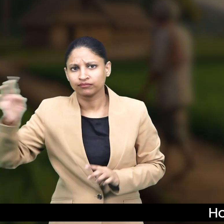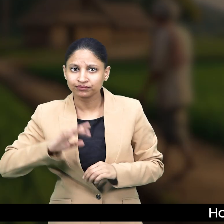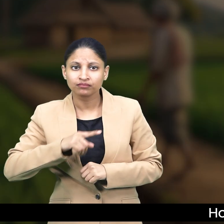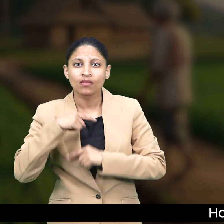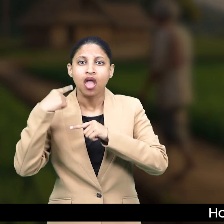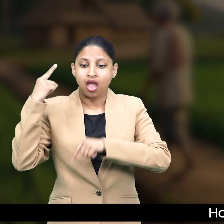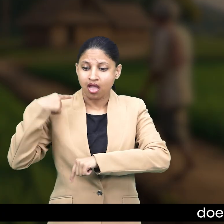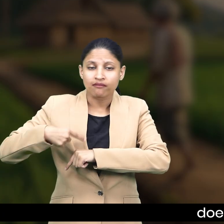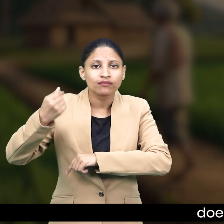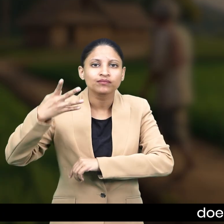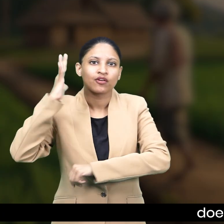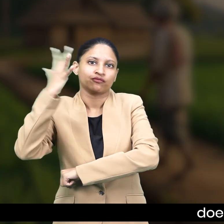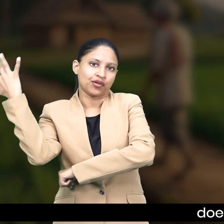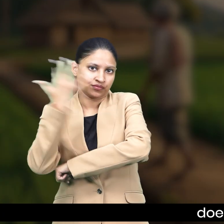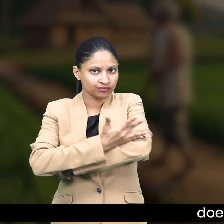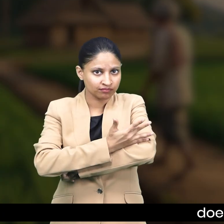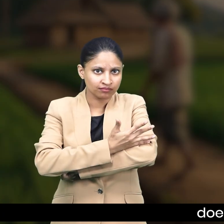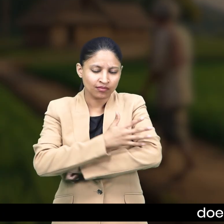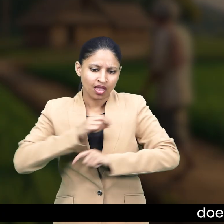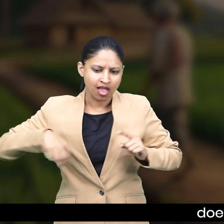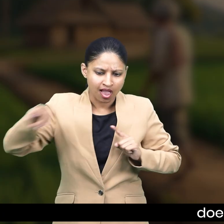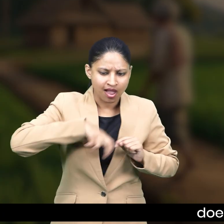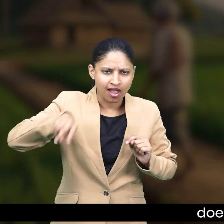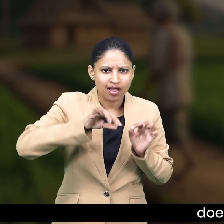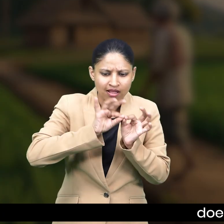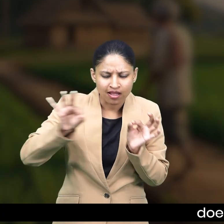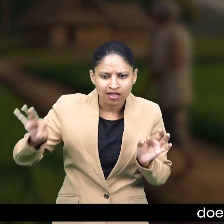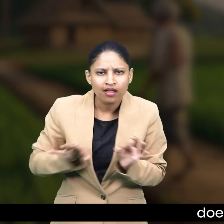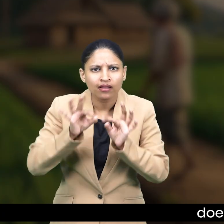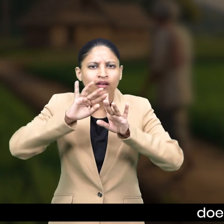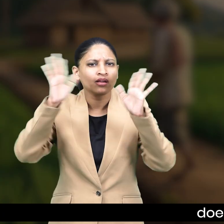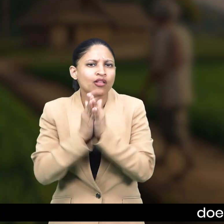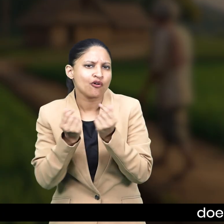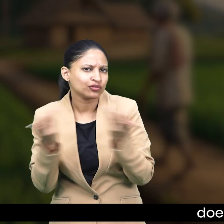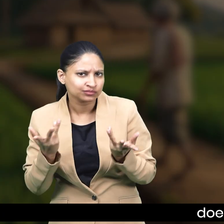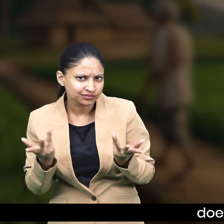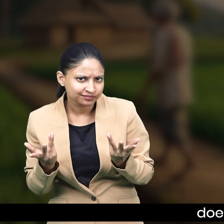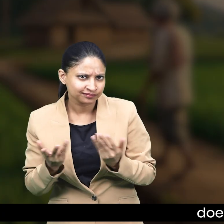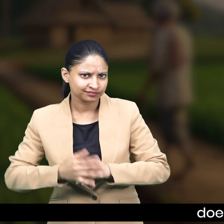How much distance does he walk in 5 days?